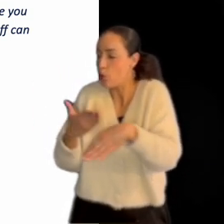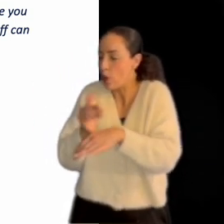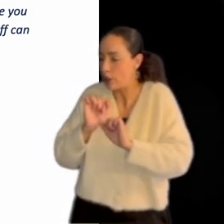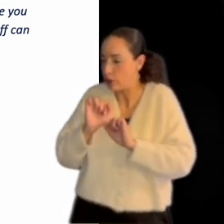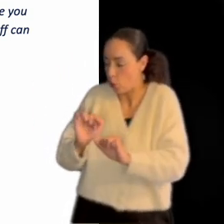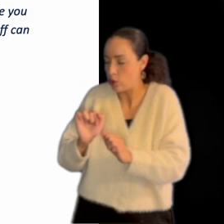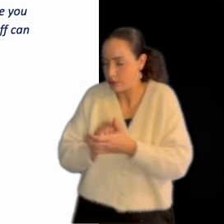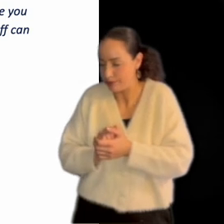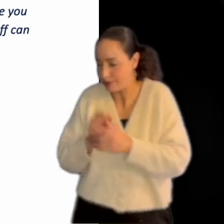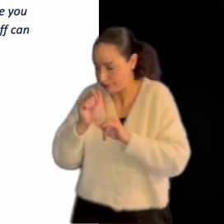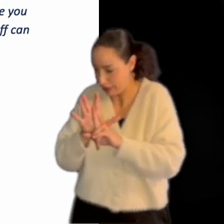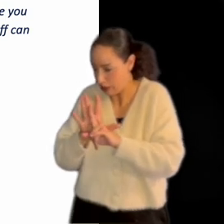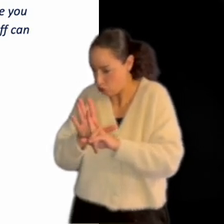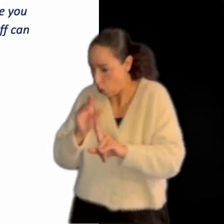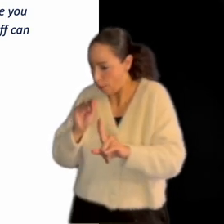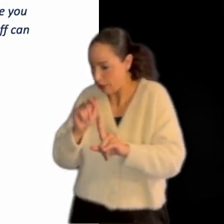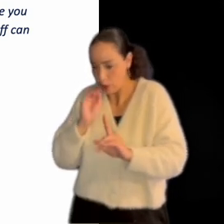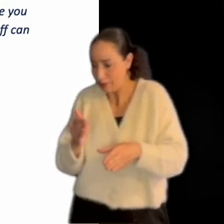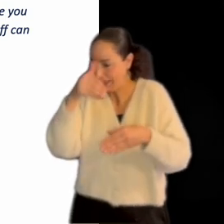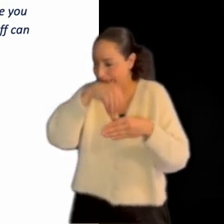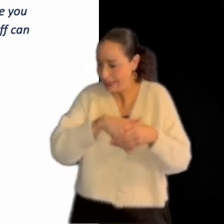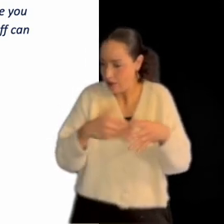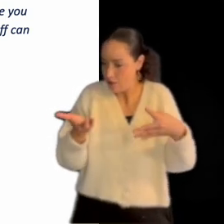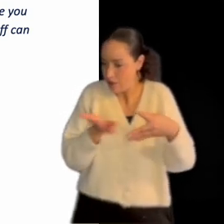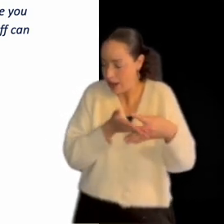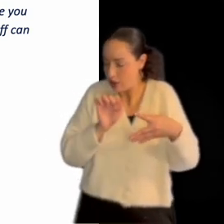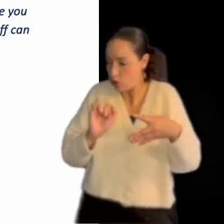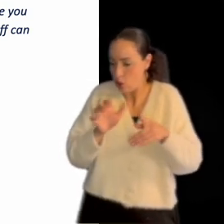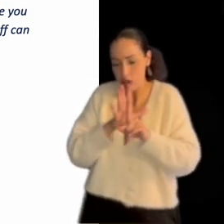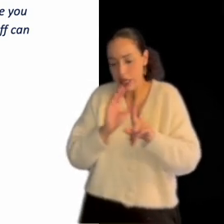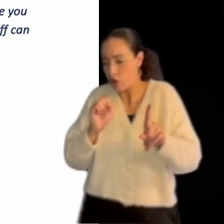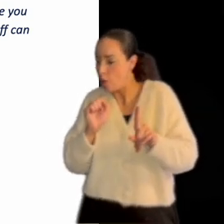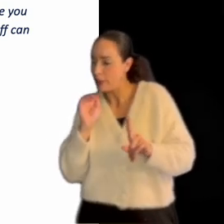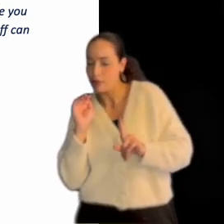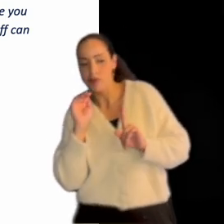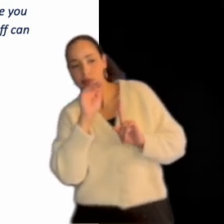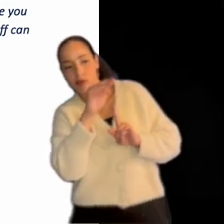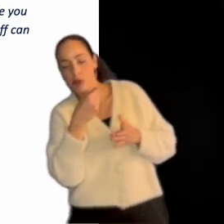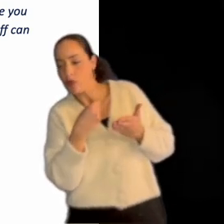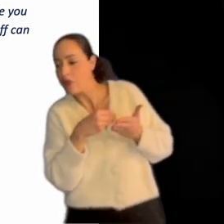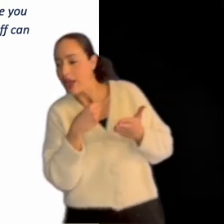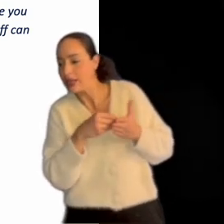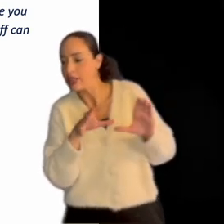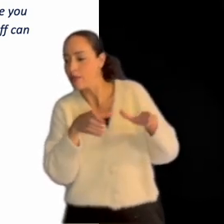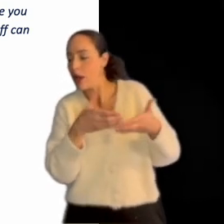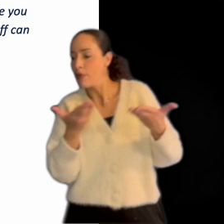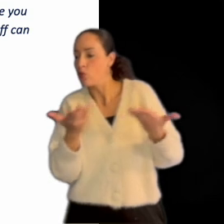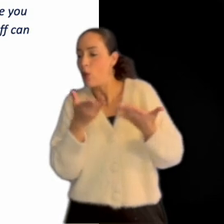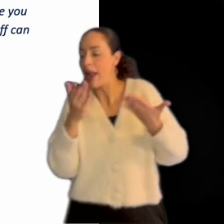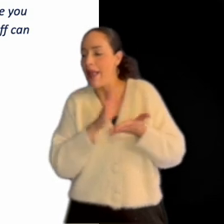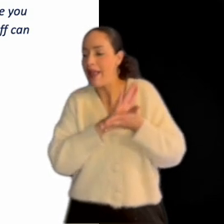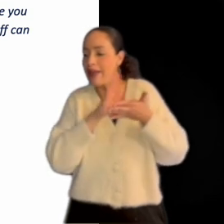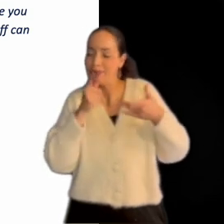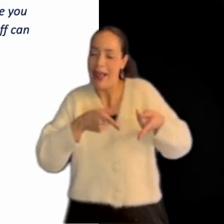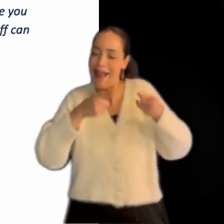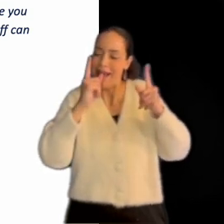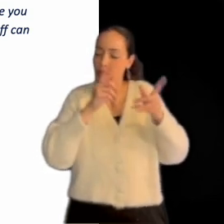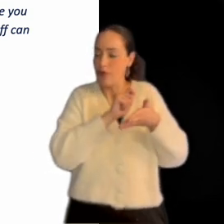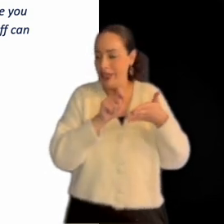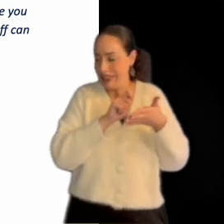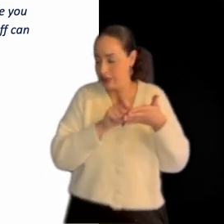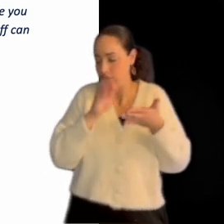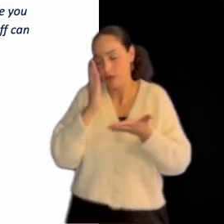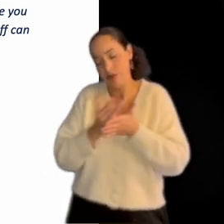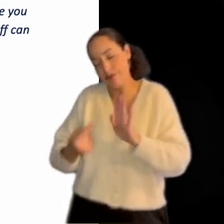kept in your tenant file and a copy sent to the finance department at head office. It is essential that you take this opportunity to deal with